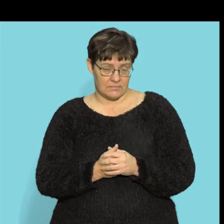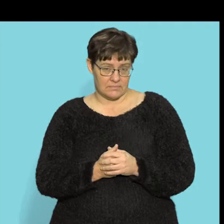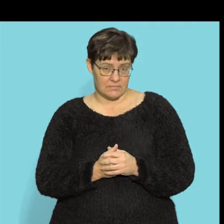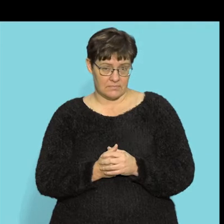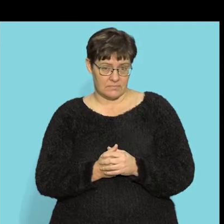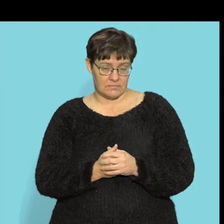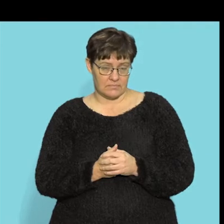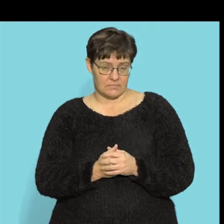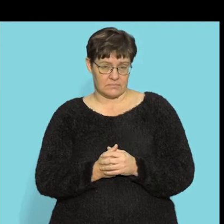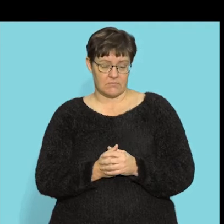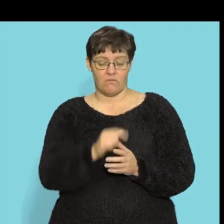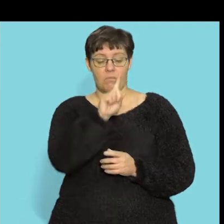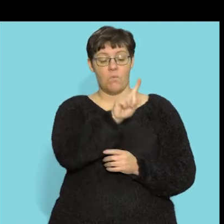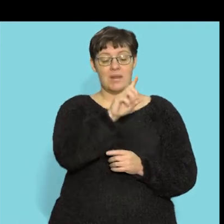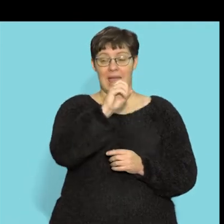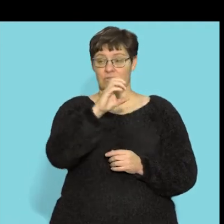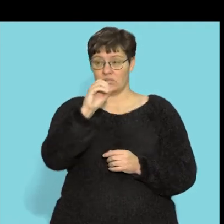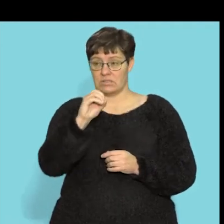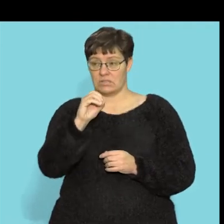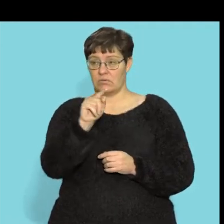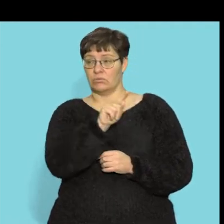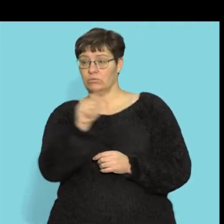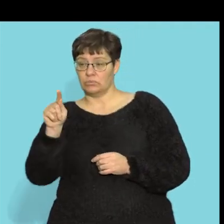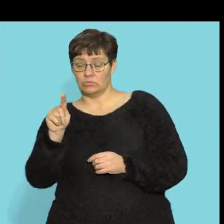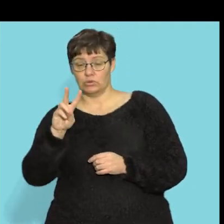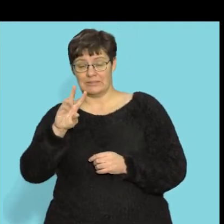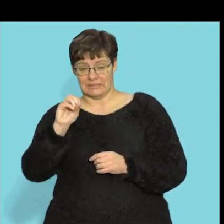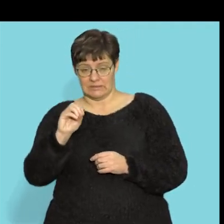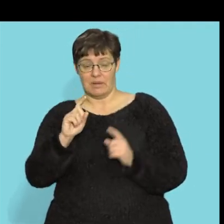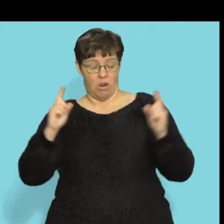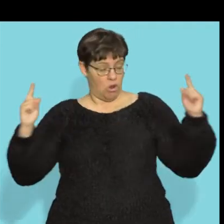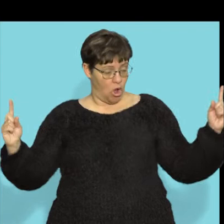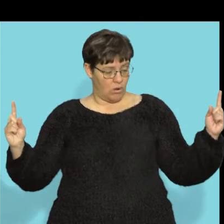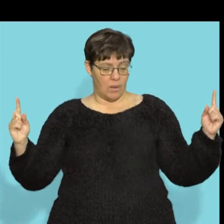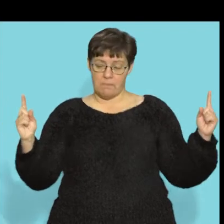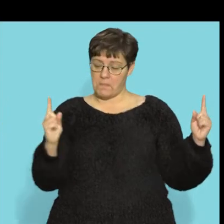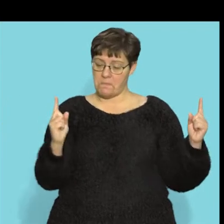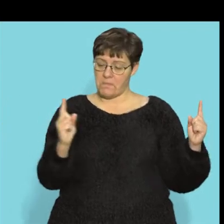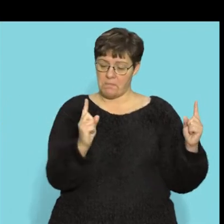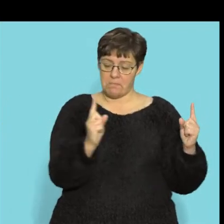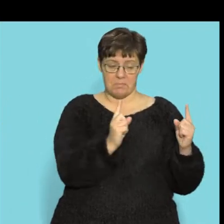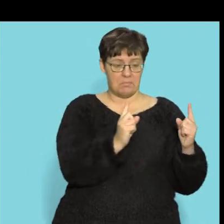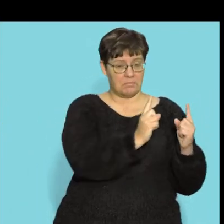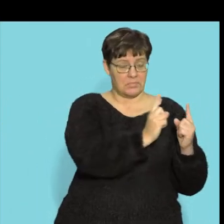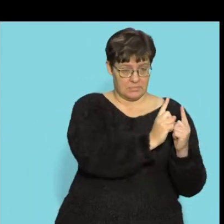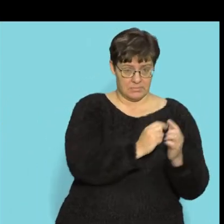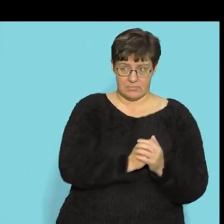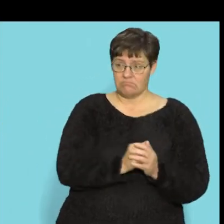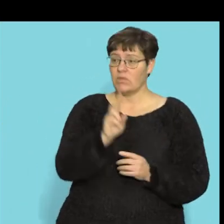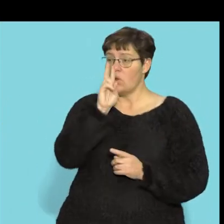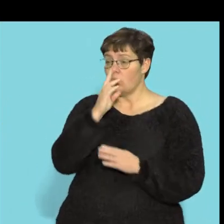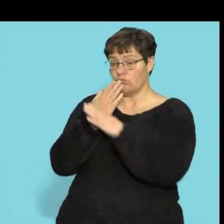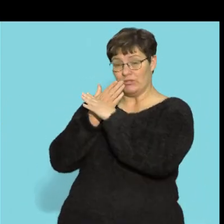if you look at this set of data, from 100 to 20, there is a decrease in length, right? But also, if you